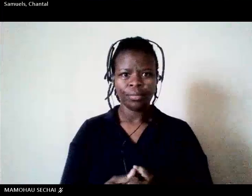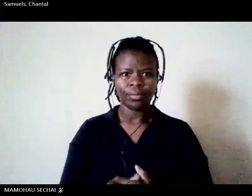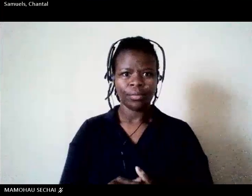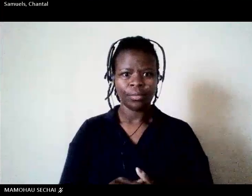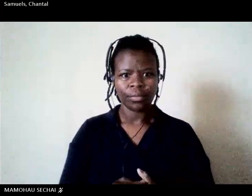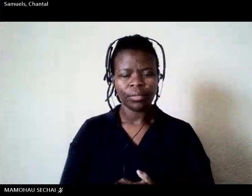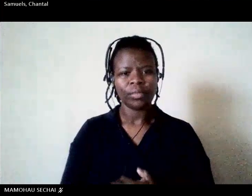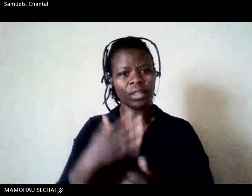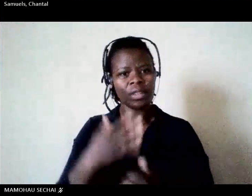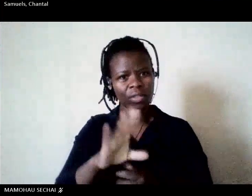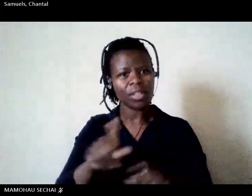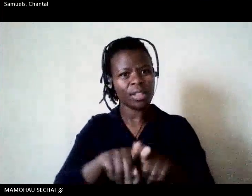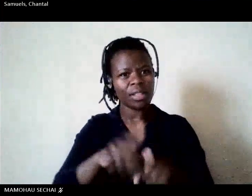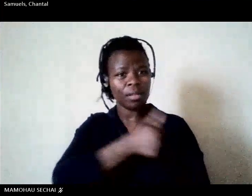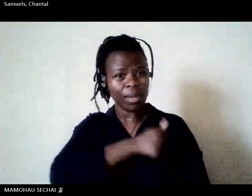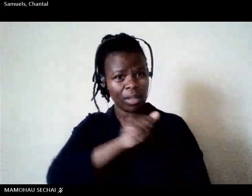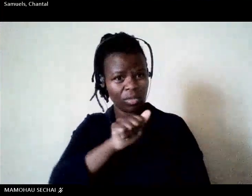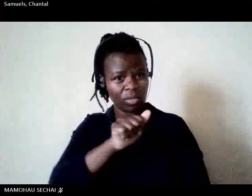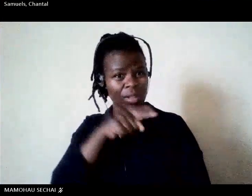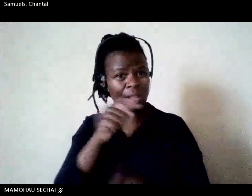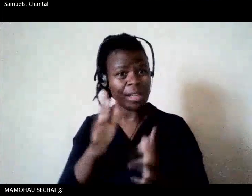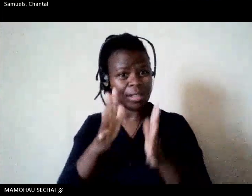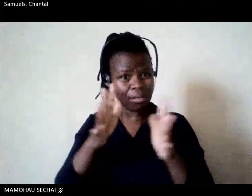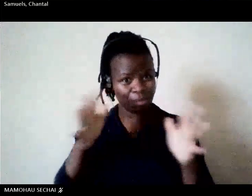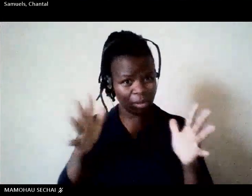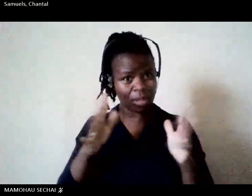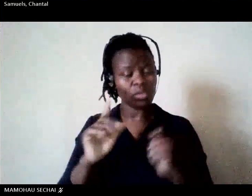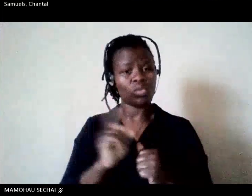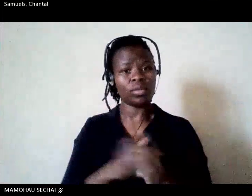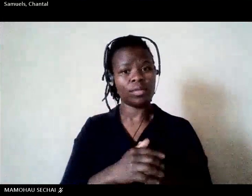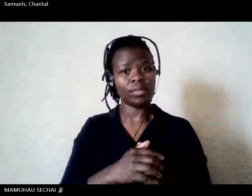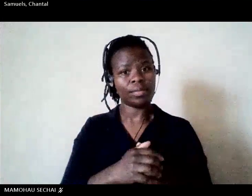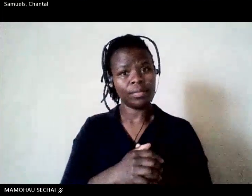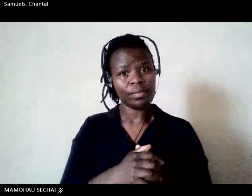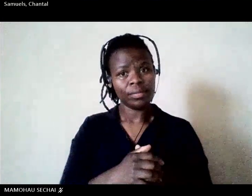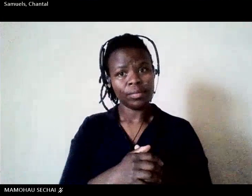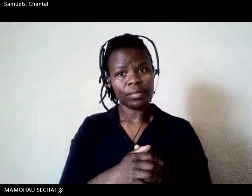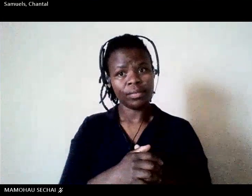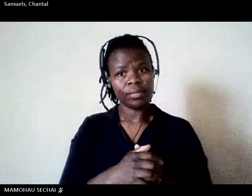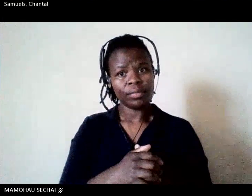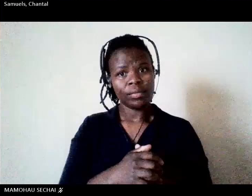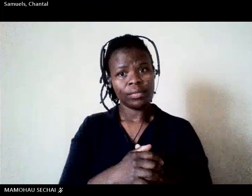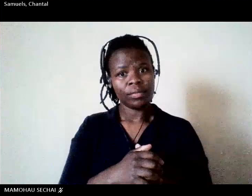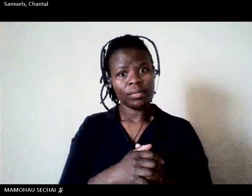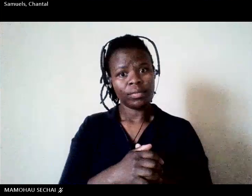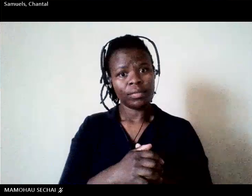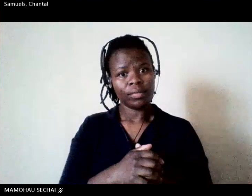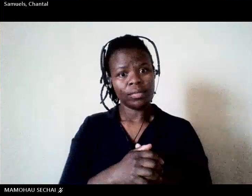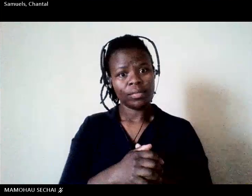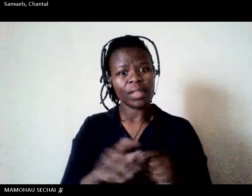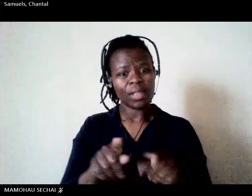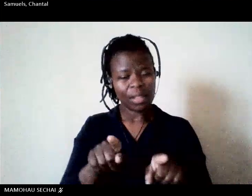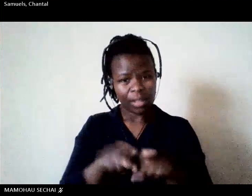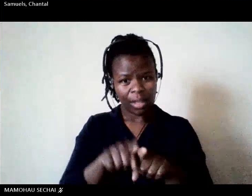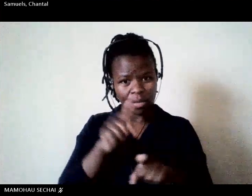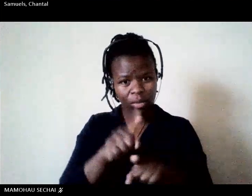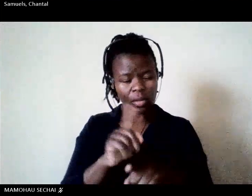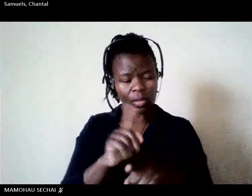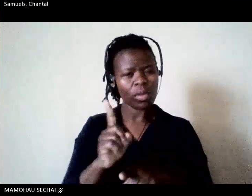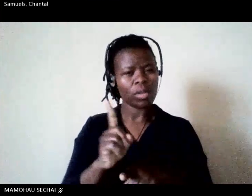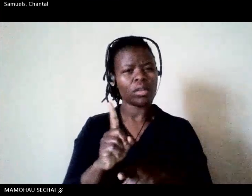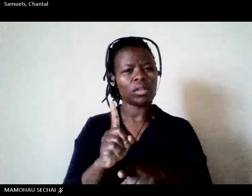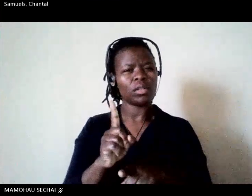me. And I don't know how we do that. It's the biggest one. Anyway, transforming attitudes, institutional practices, and power relations. For me,